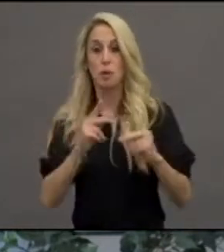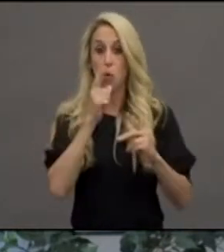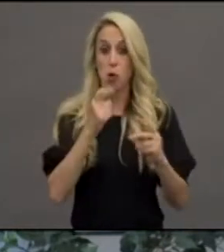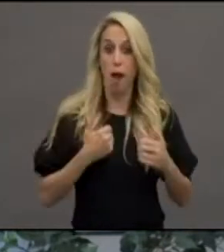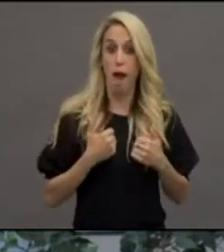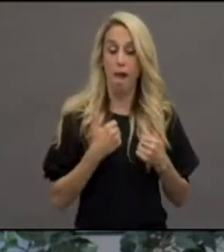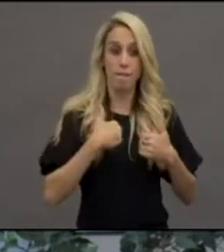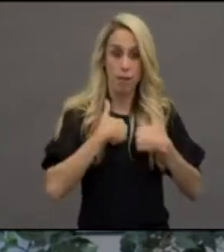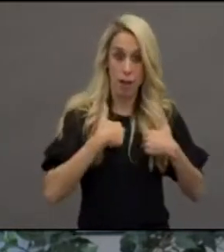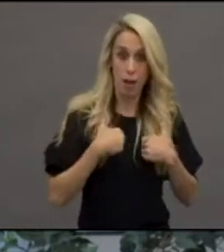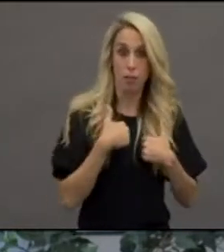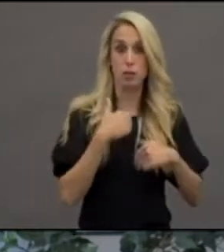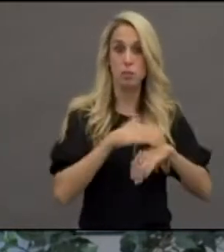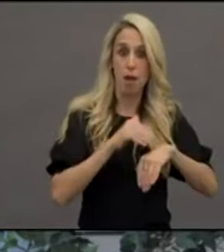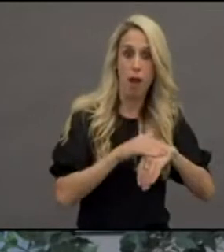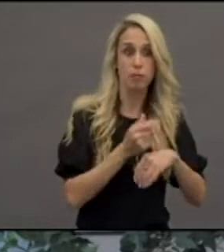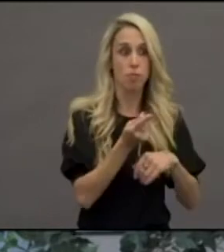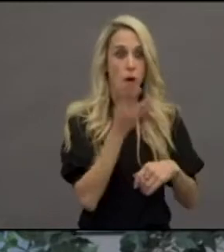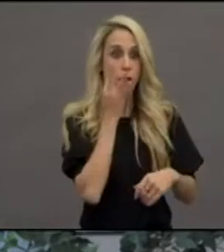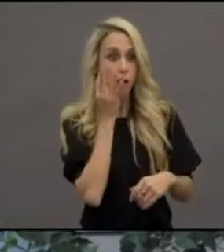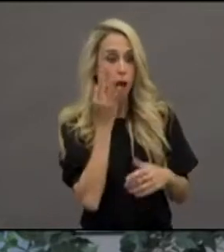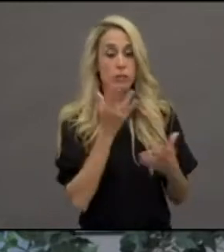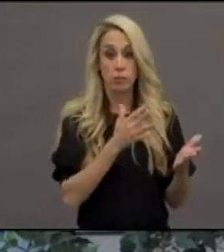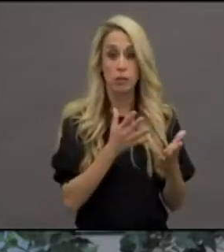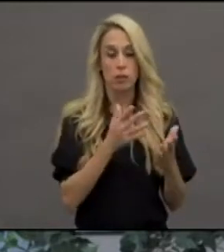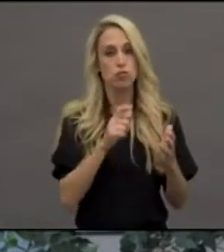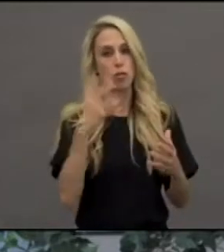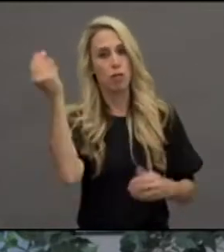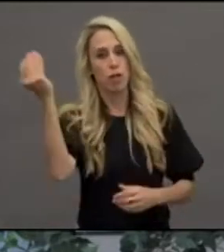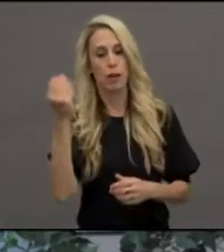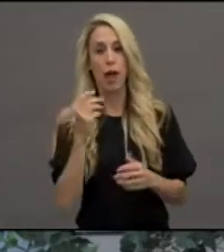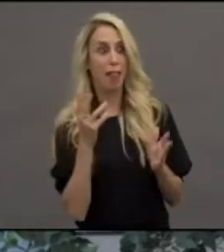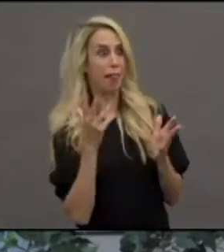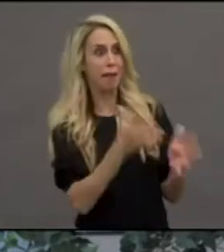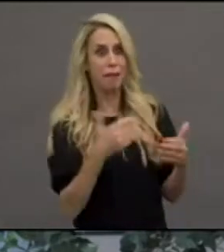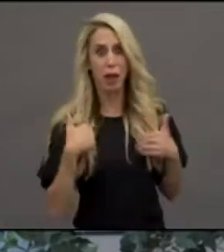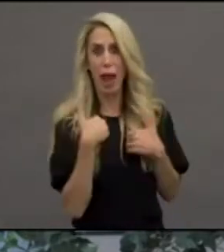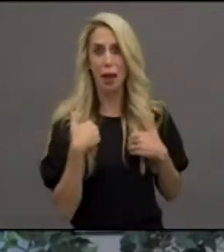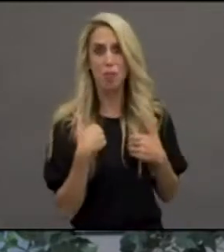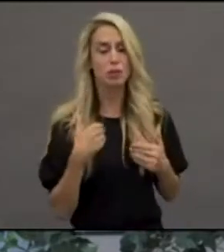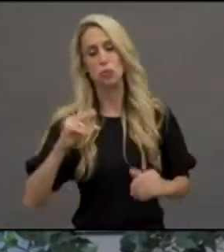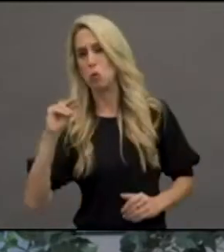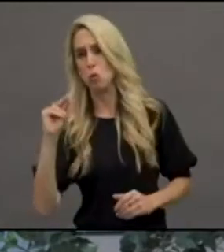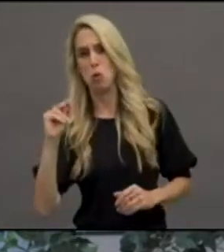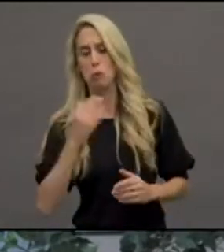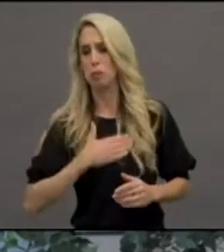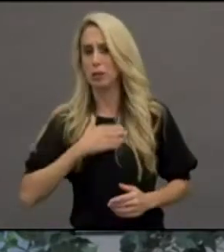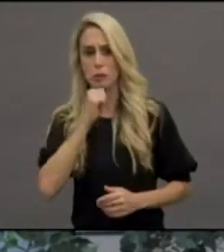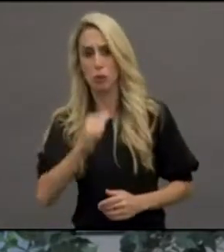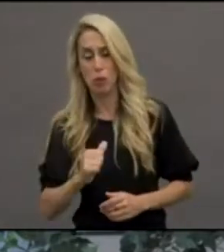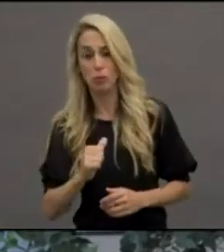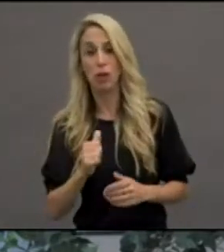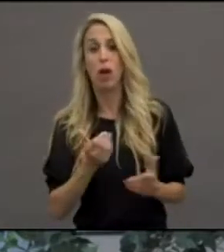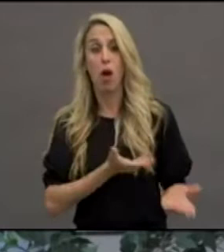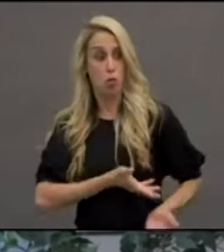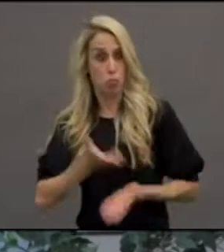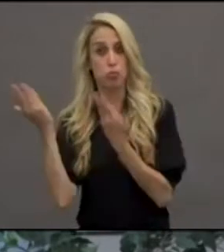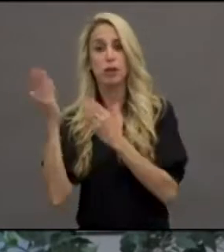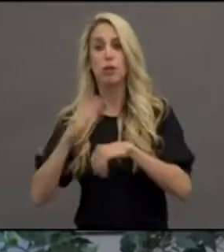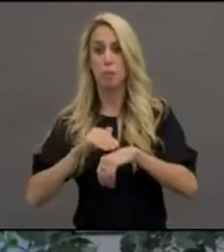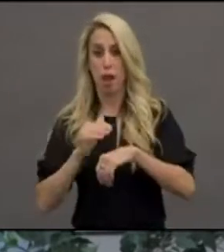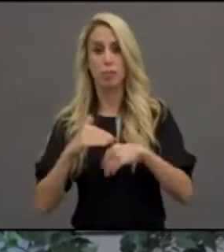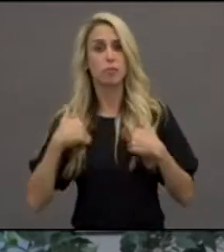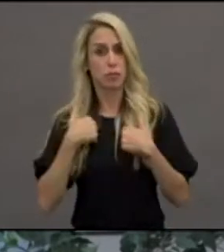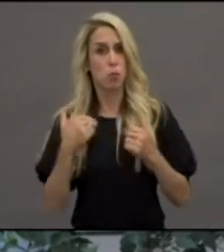livestock should leave. Now, you do not have to leave your pets behind. Please don't do that. What you can take your pets with you. We